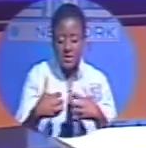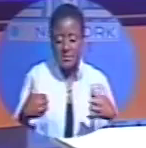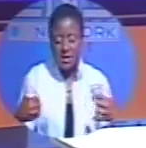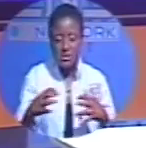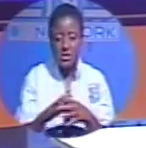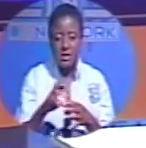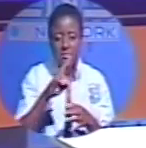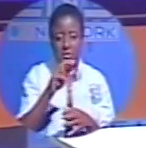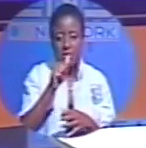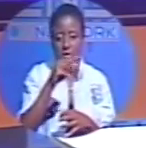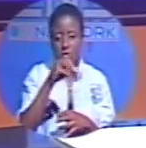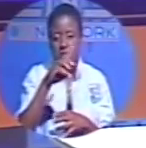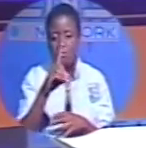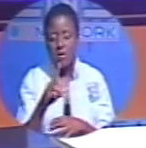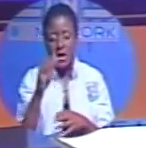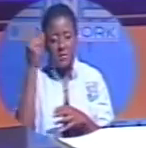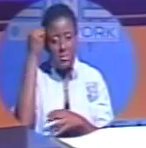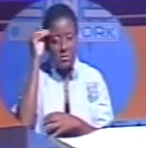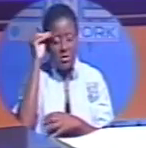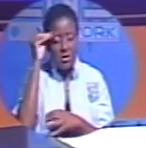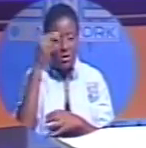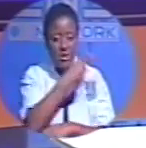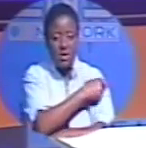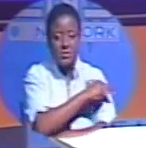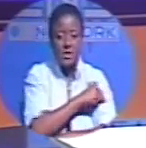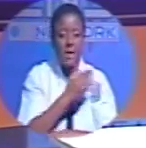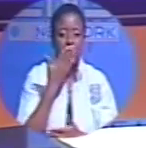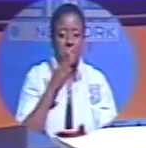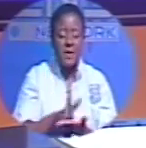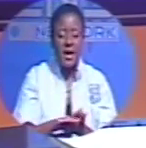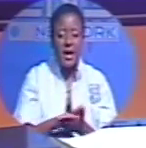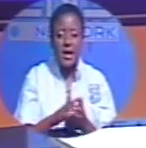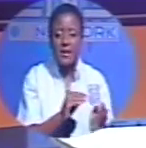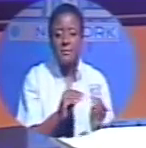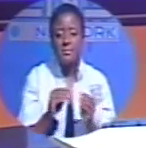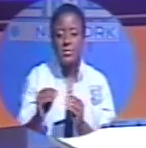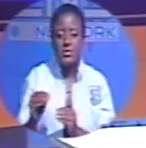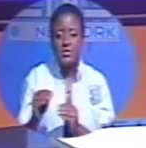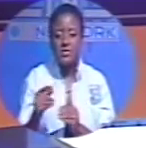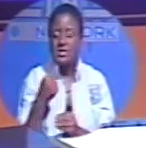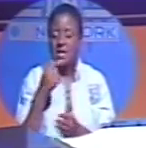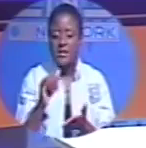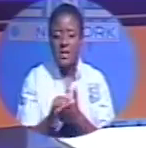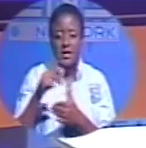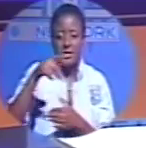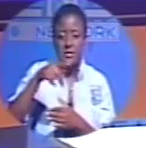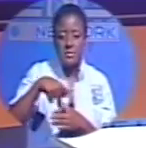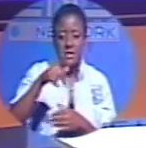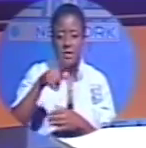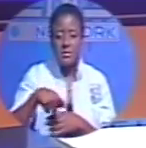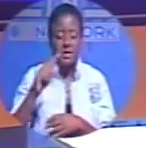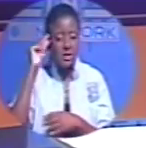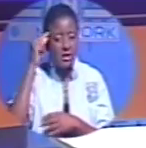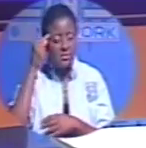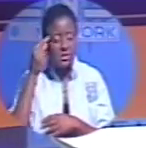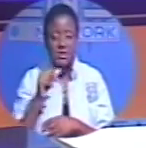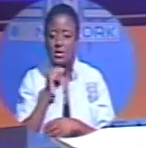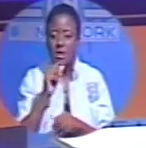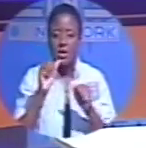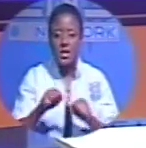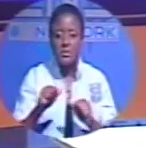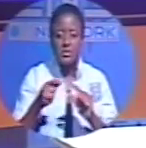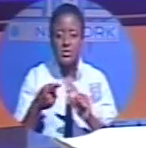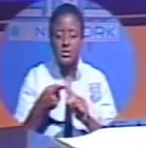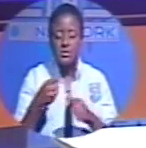it's another example that the Progressive Liberal Party is incapable of rational decision-making and lacks future planning. His comments